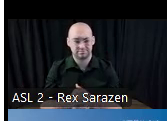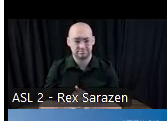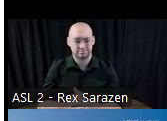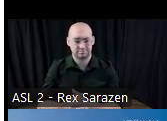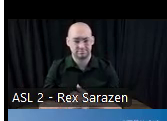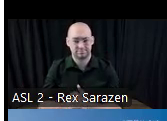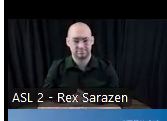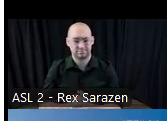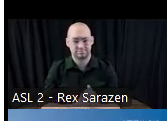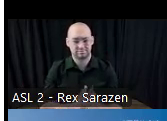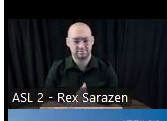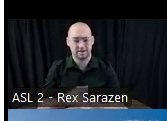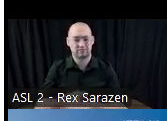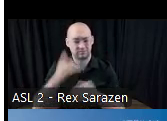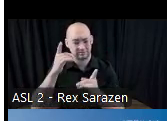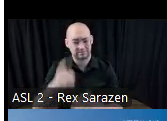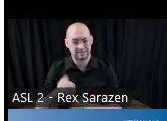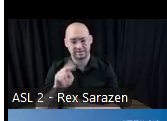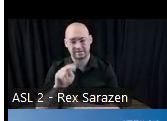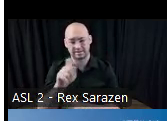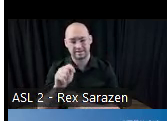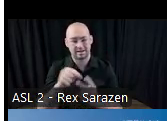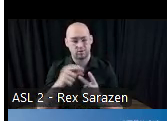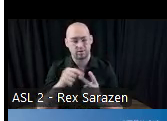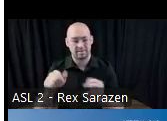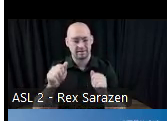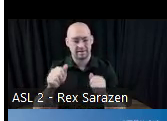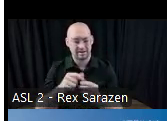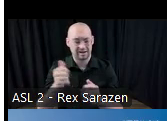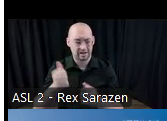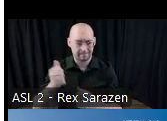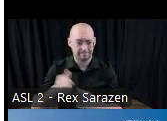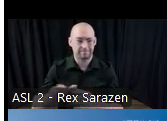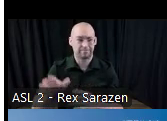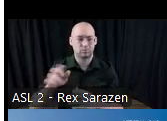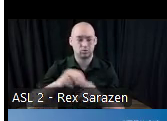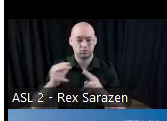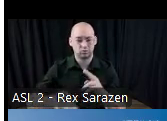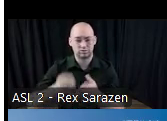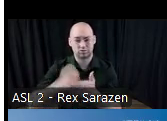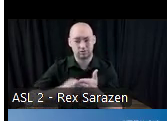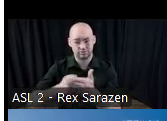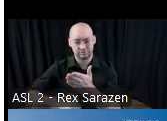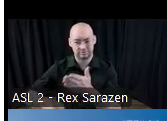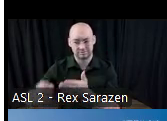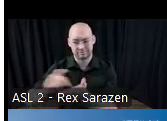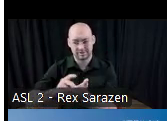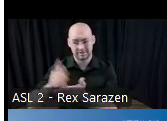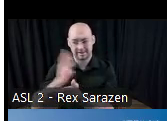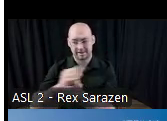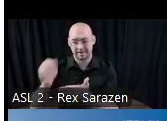Then after we determine a net countable income, we reduce all of the medical costs. And if those medical